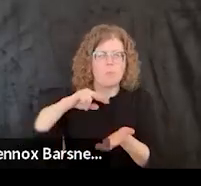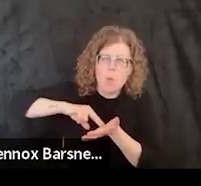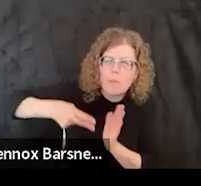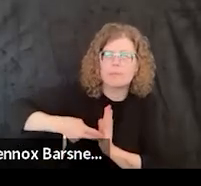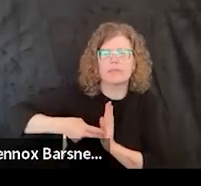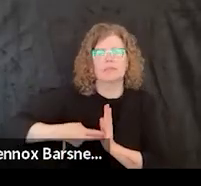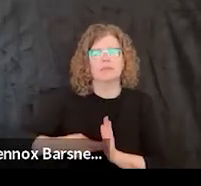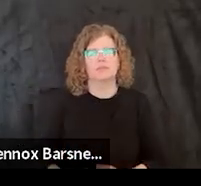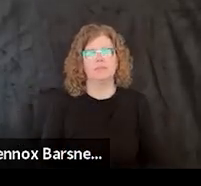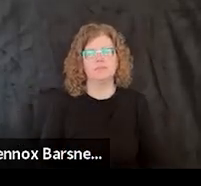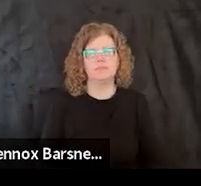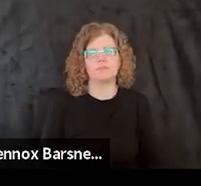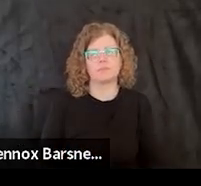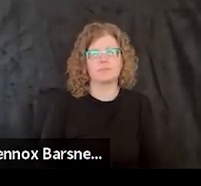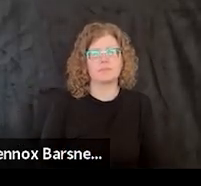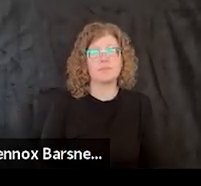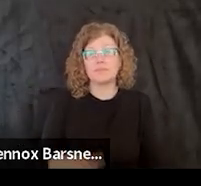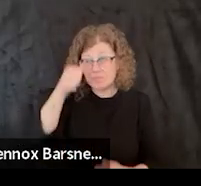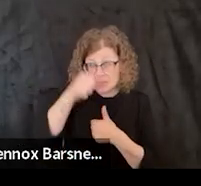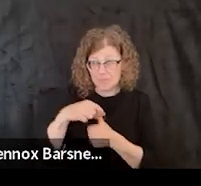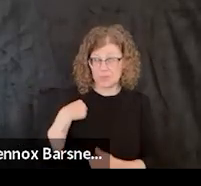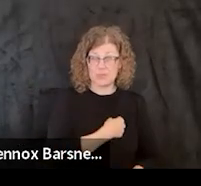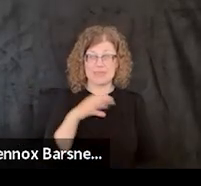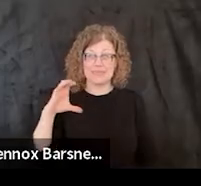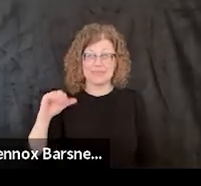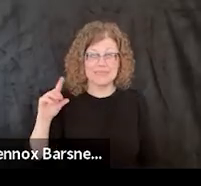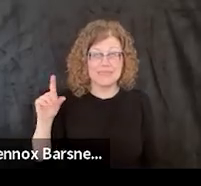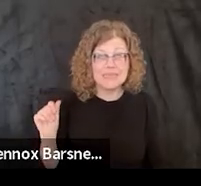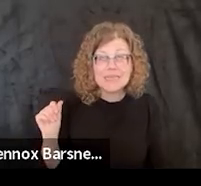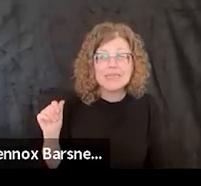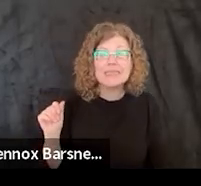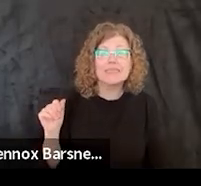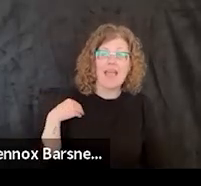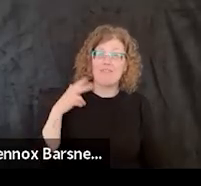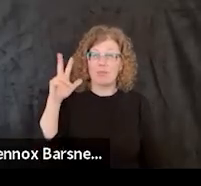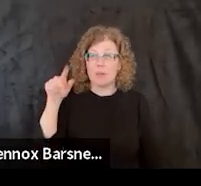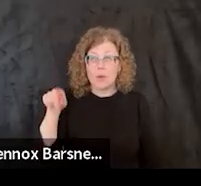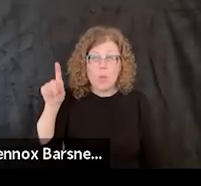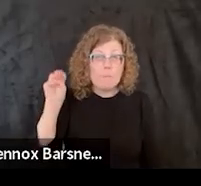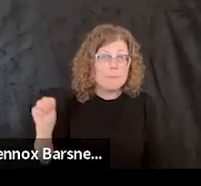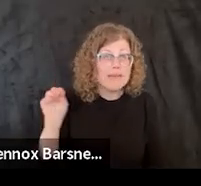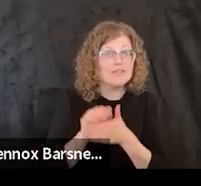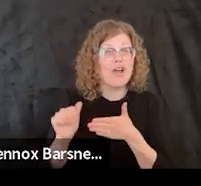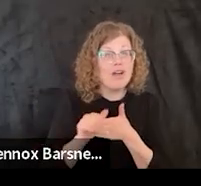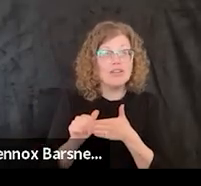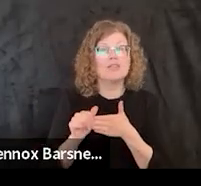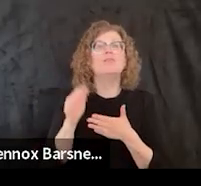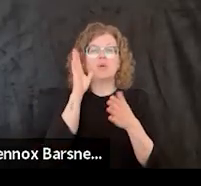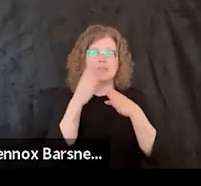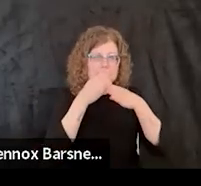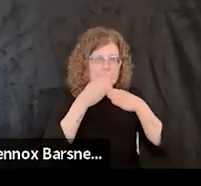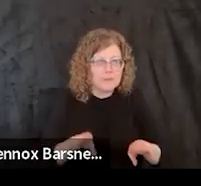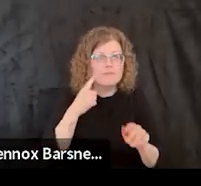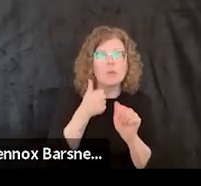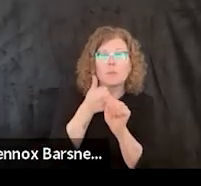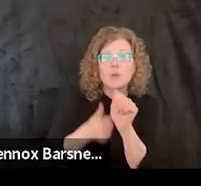The $3.1 million pool of funding available will be divided between the two program streams based on the number of